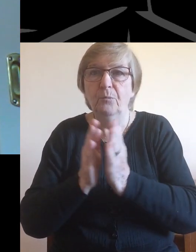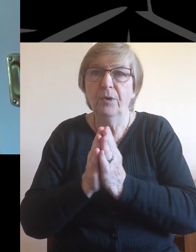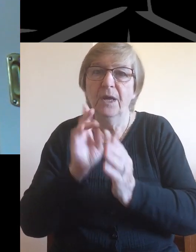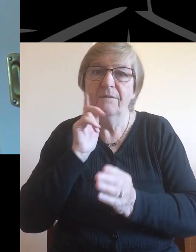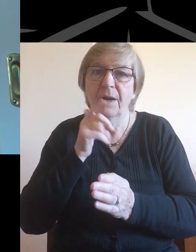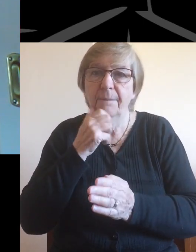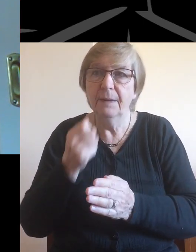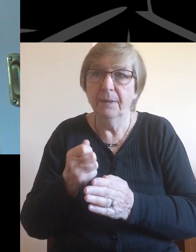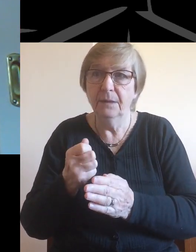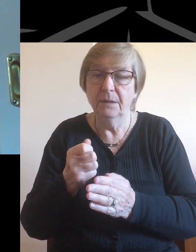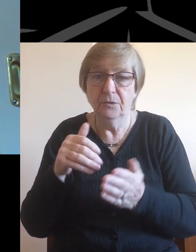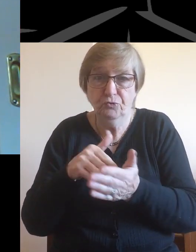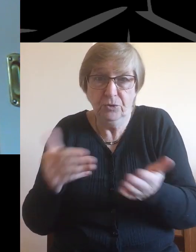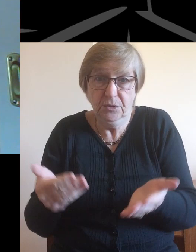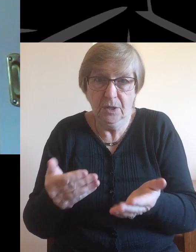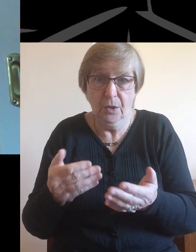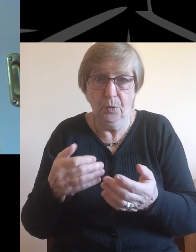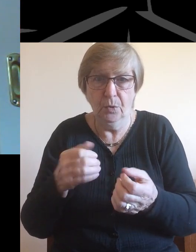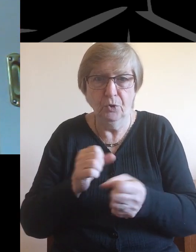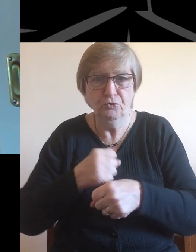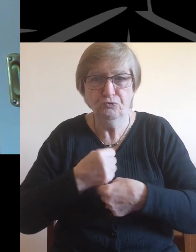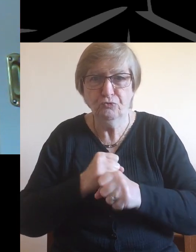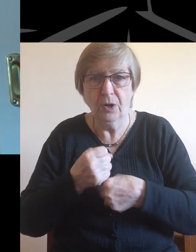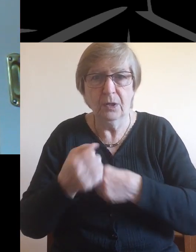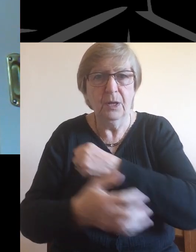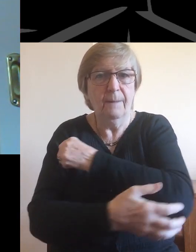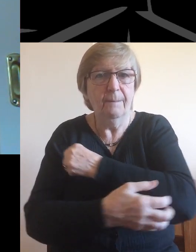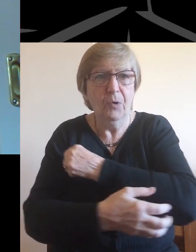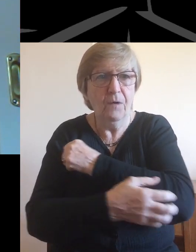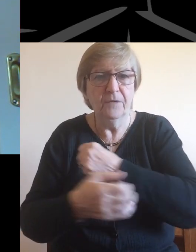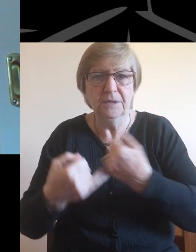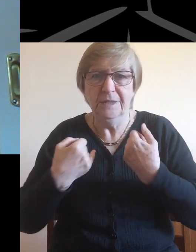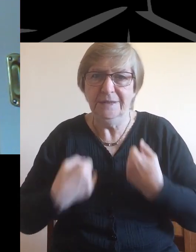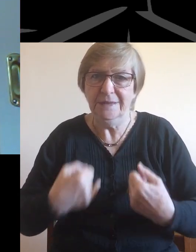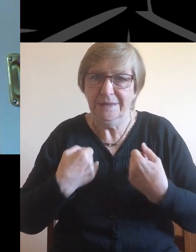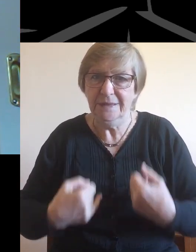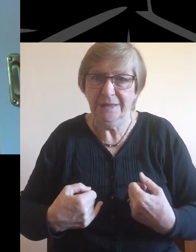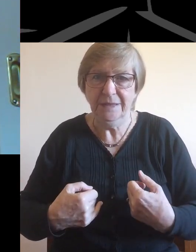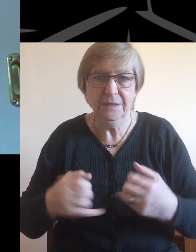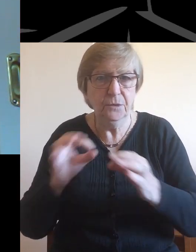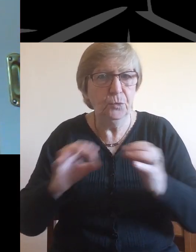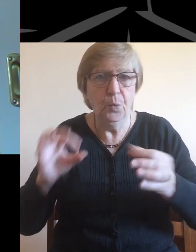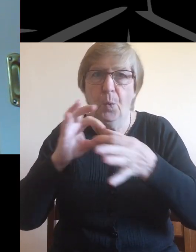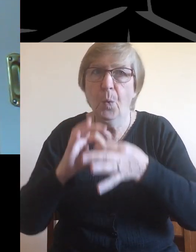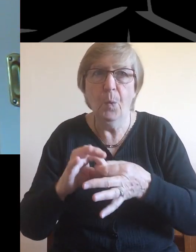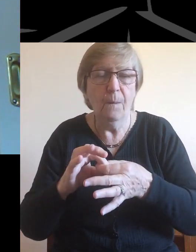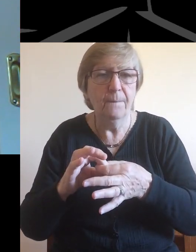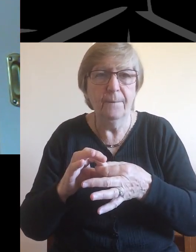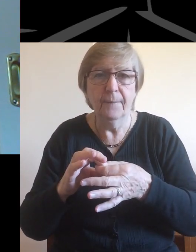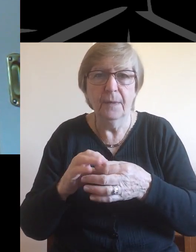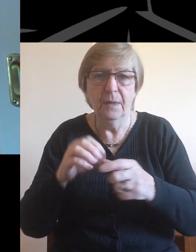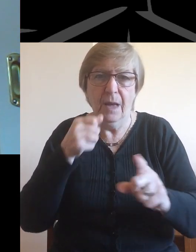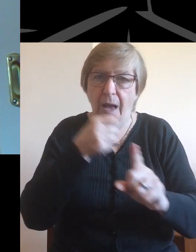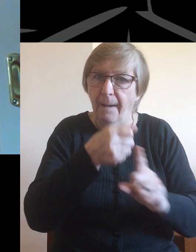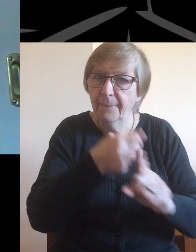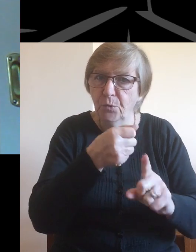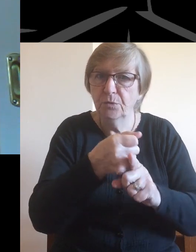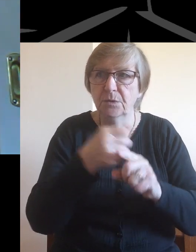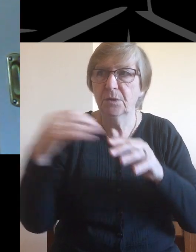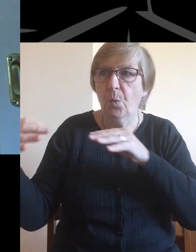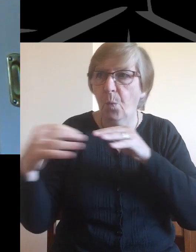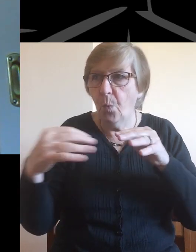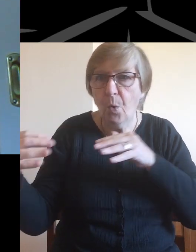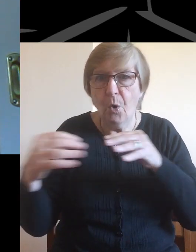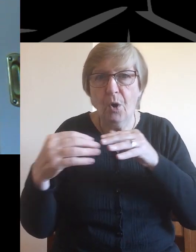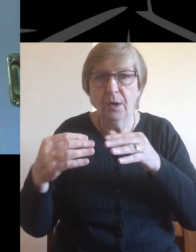We pray for those who are already struggling with poverty, disease, homelessness, displacement, abuse,